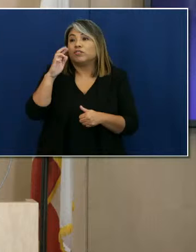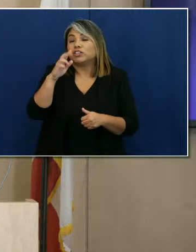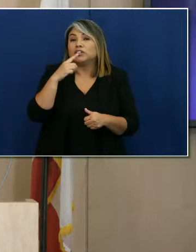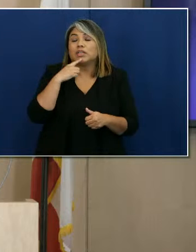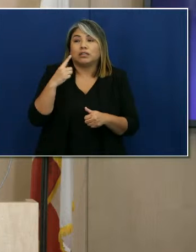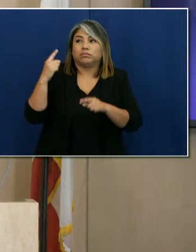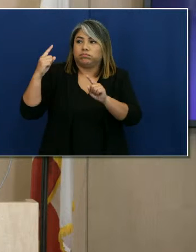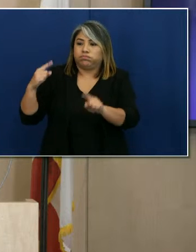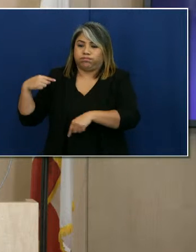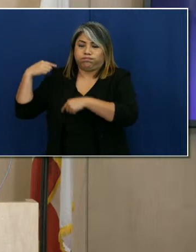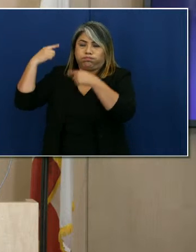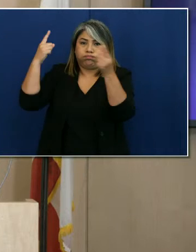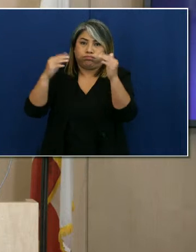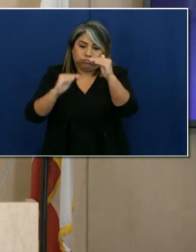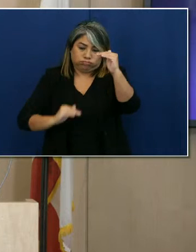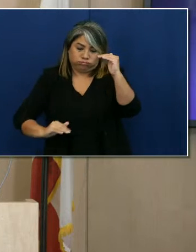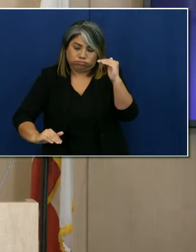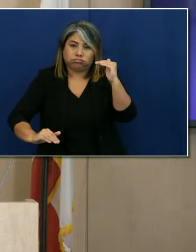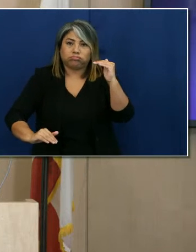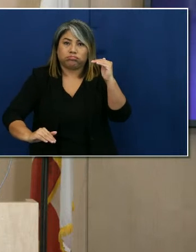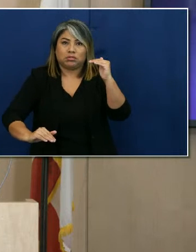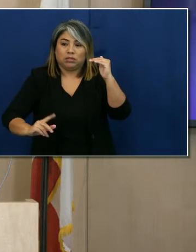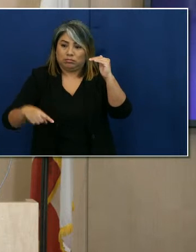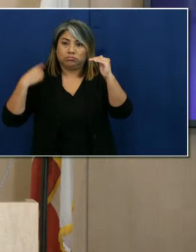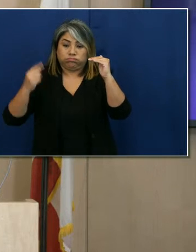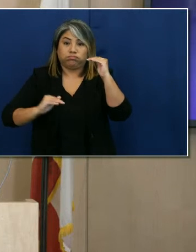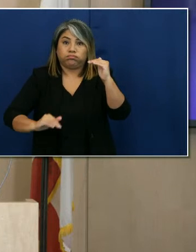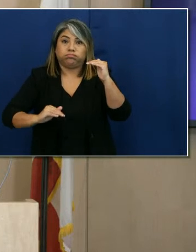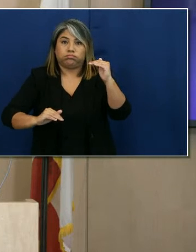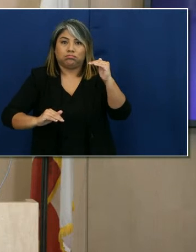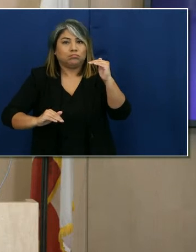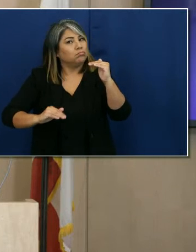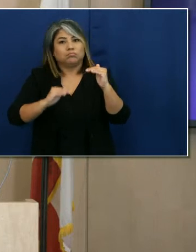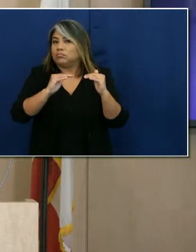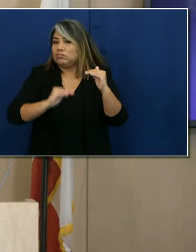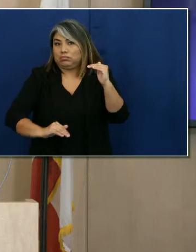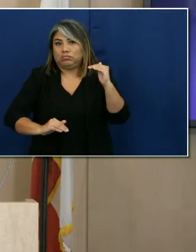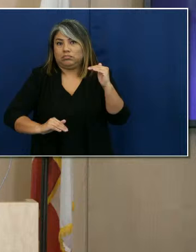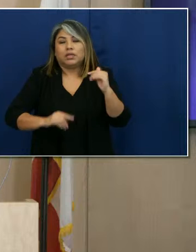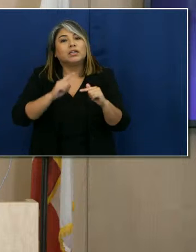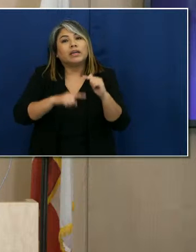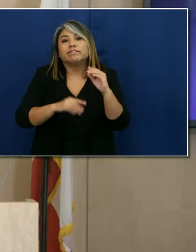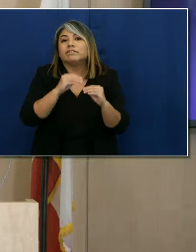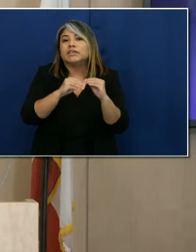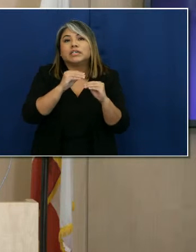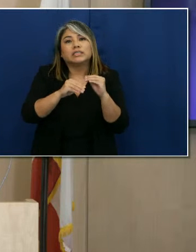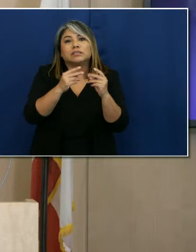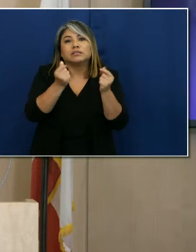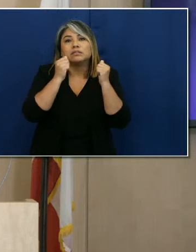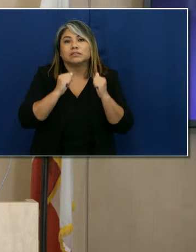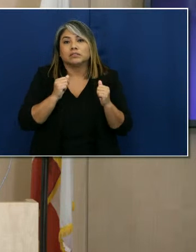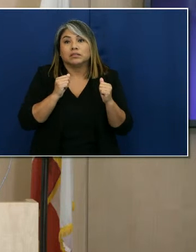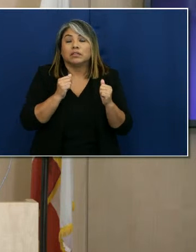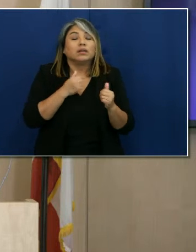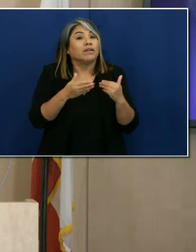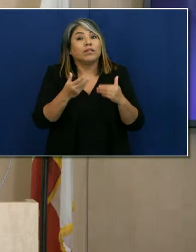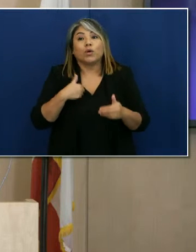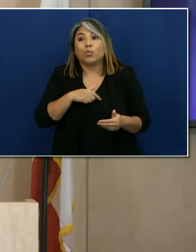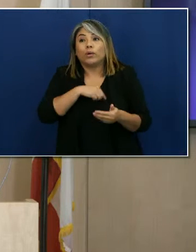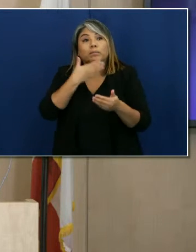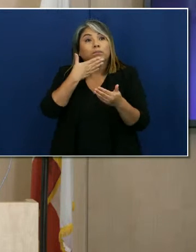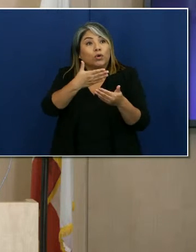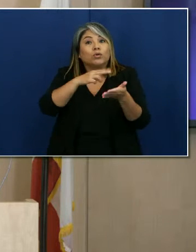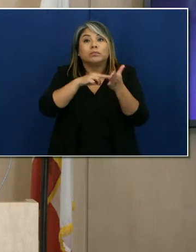of inequity and mistrust and imbalance in resources can't be fixed immediately. Even though you can be very well-intentioned,